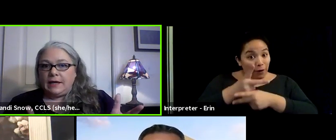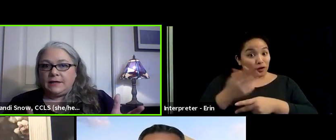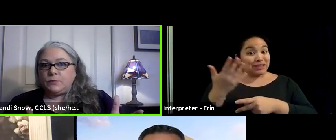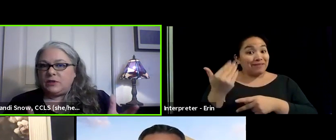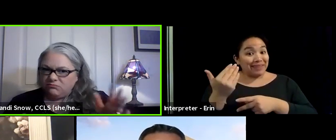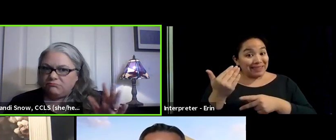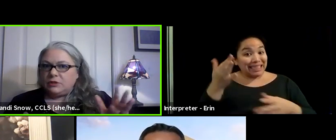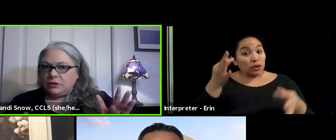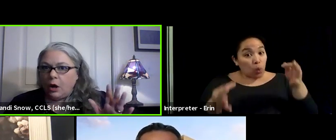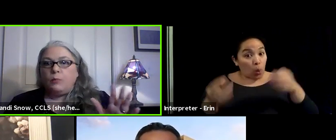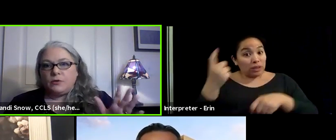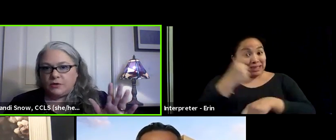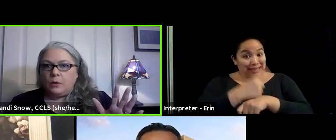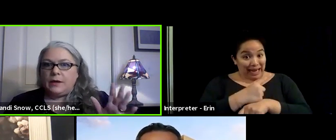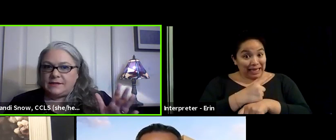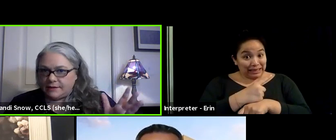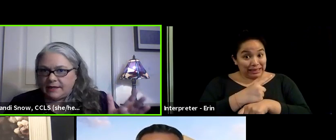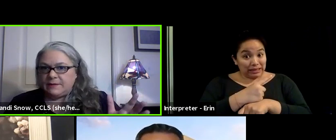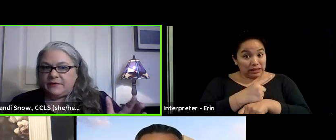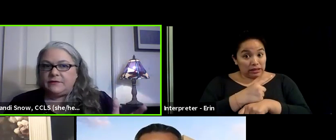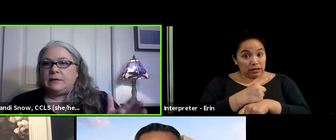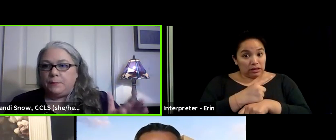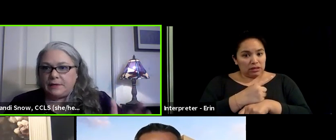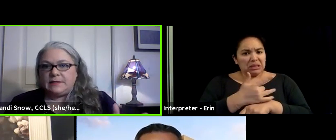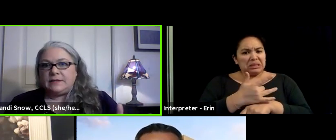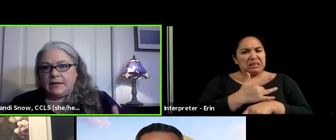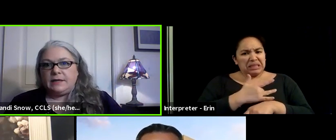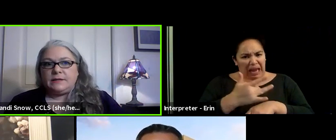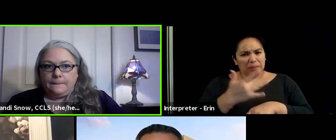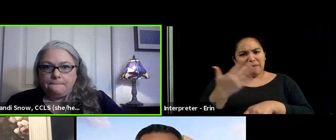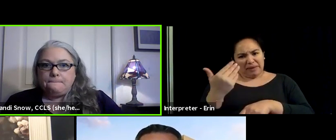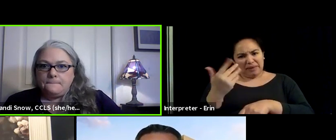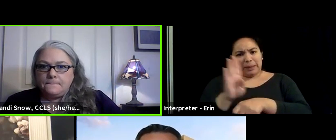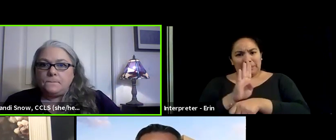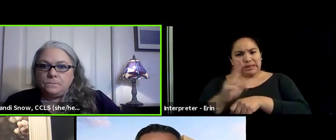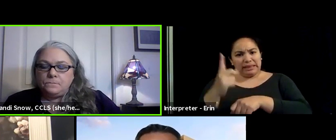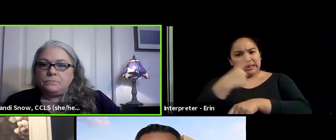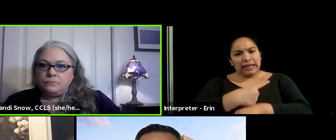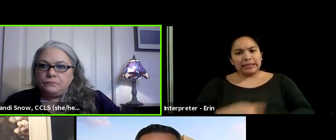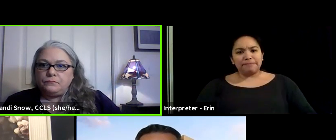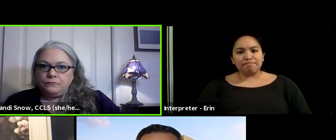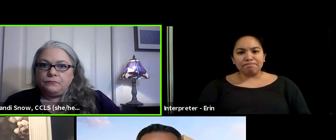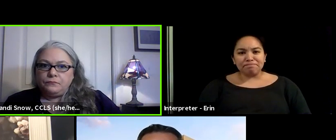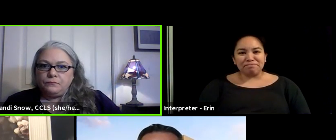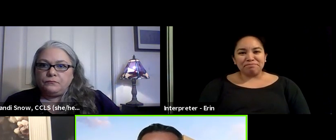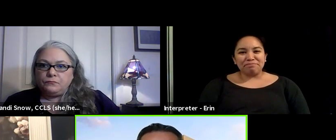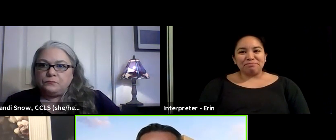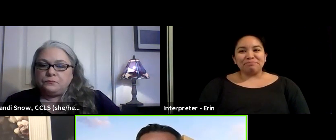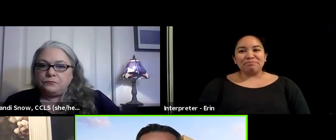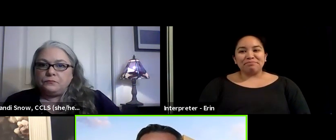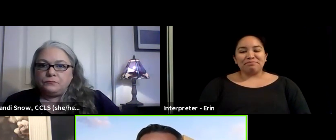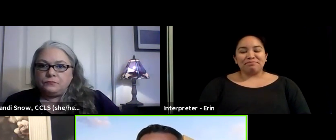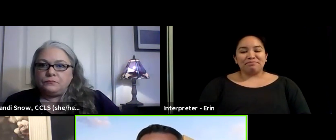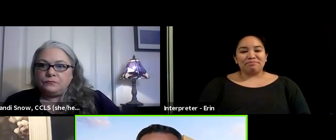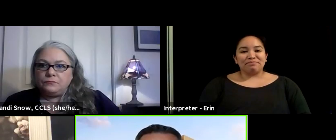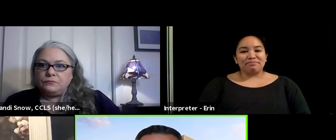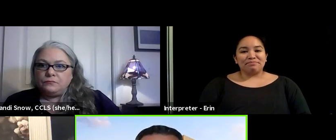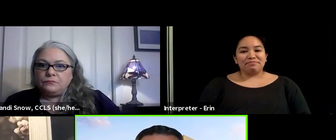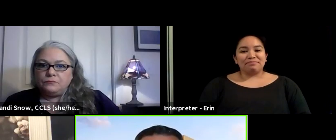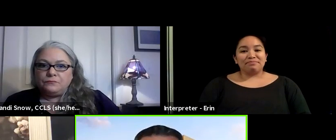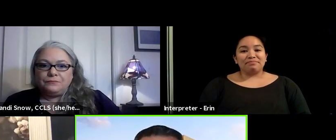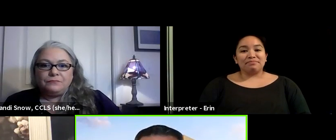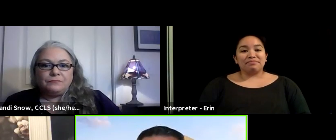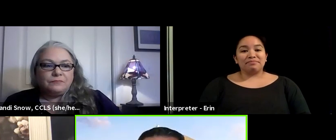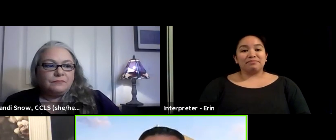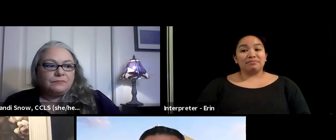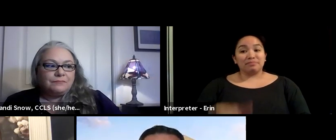court days, which almost always is the same as 15 business days. Thank you. Any other questions,